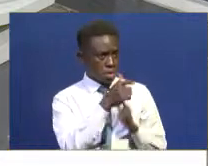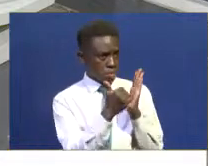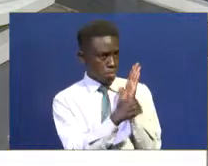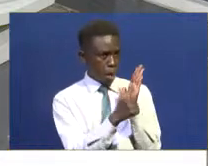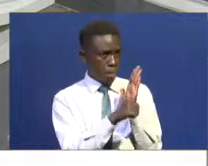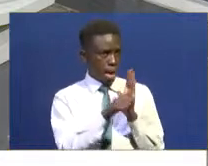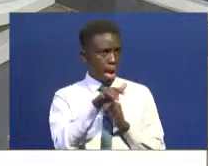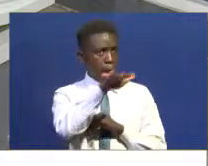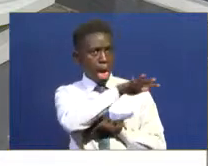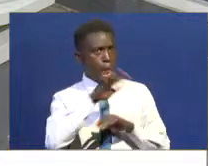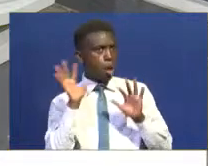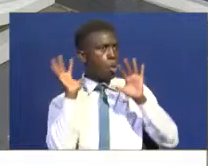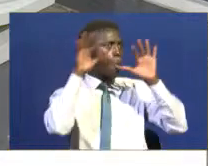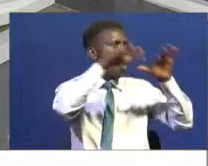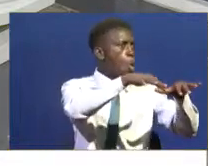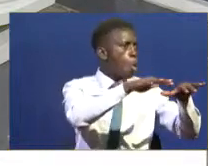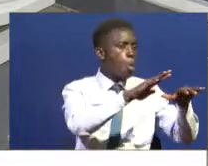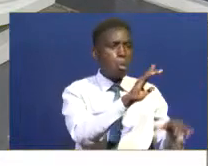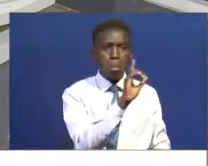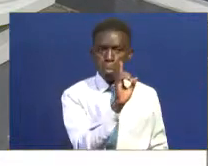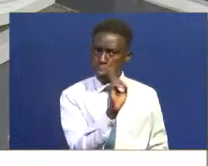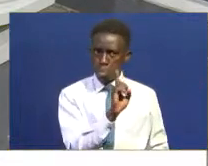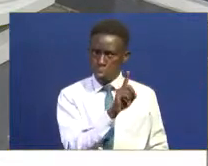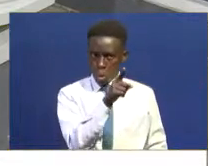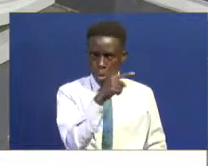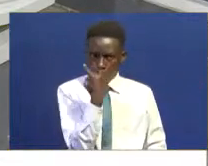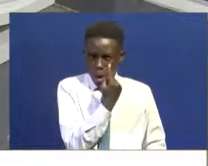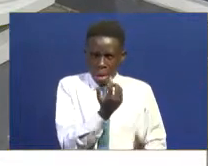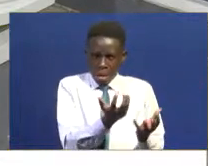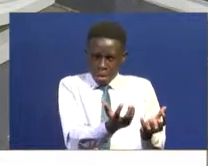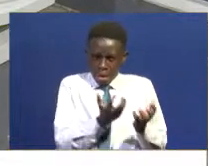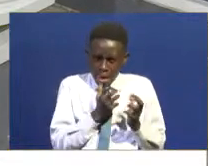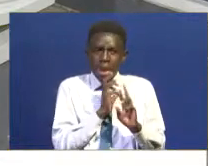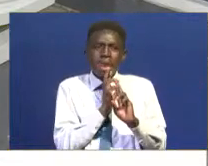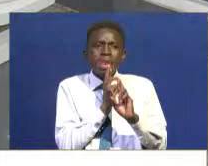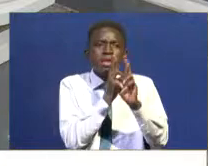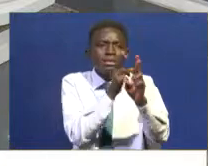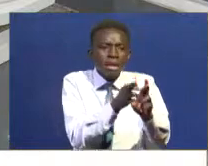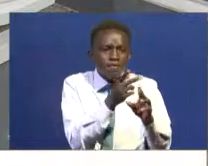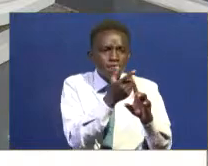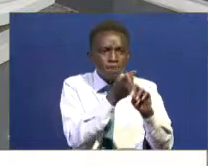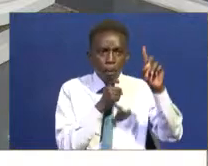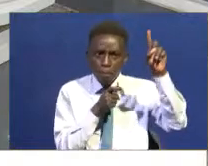outcomes of the conversations there. Exactly. I want to hear from you,